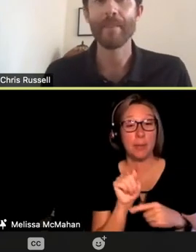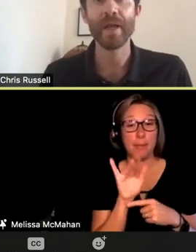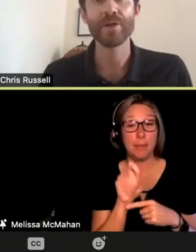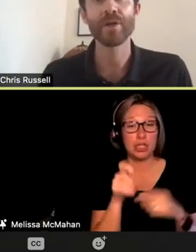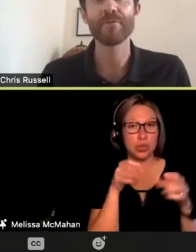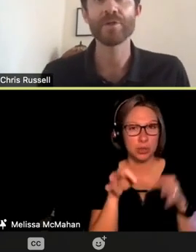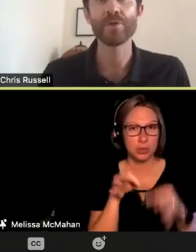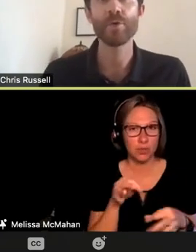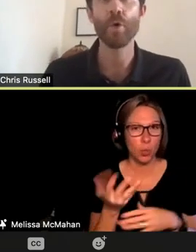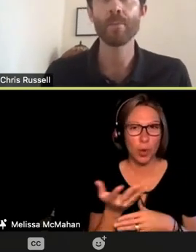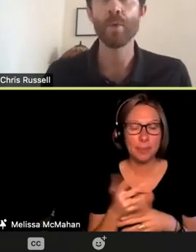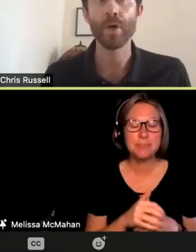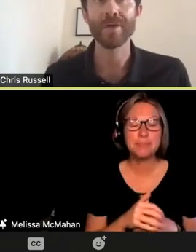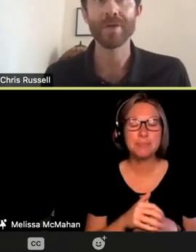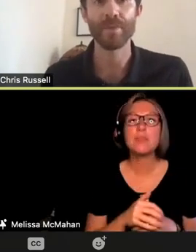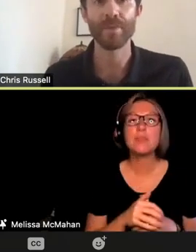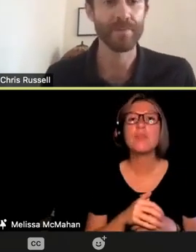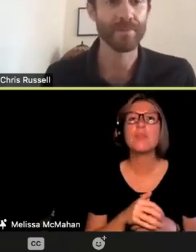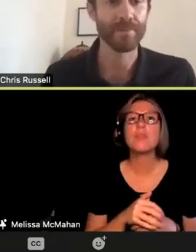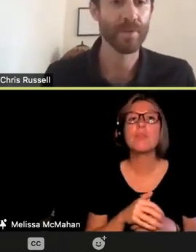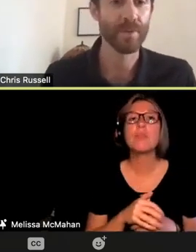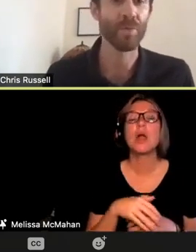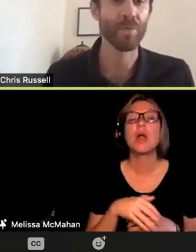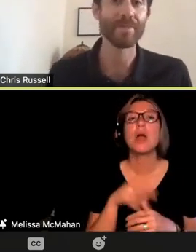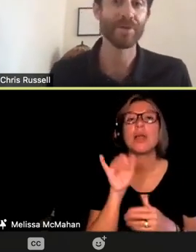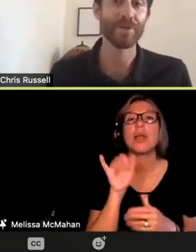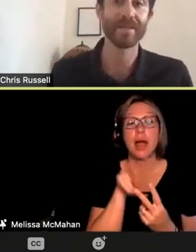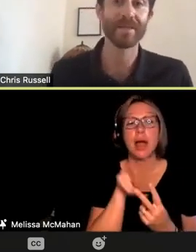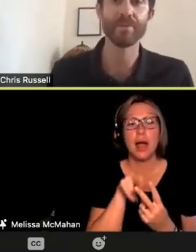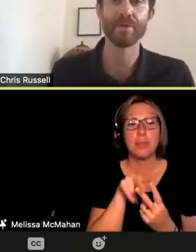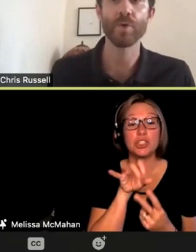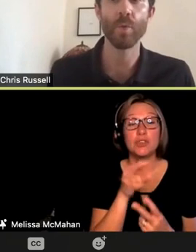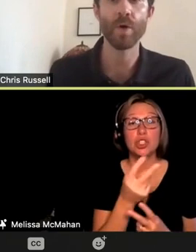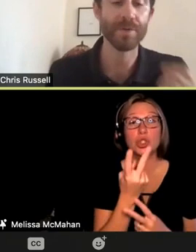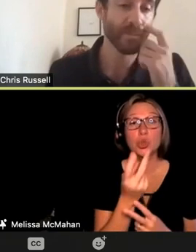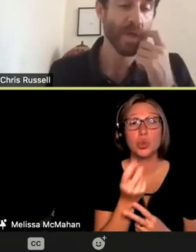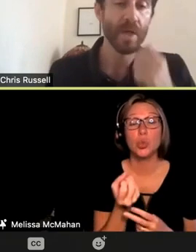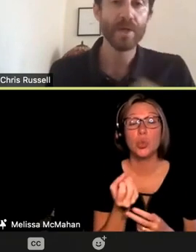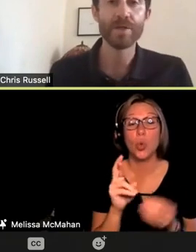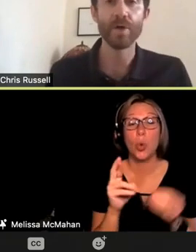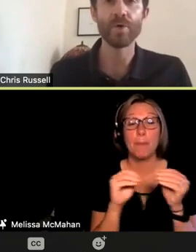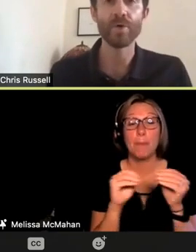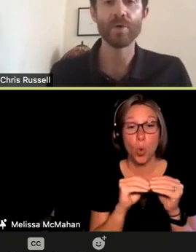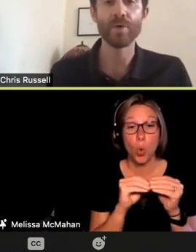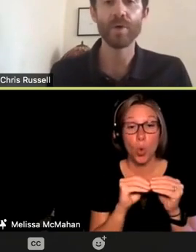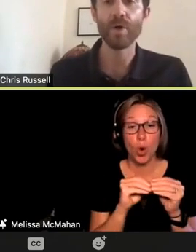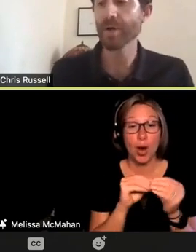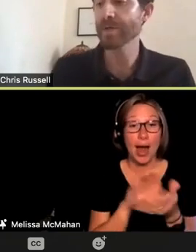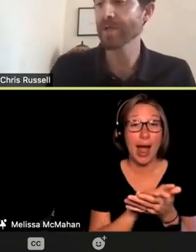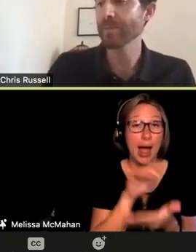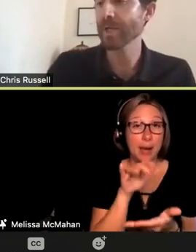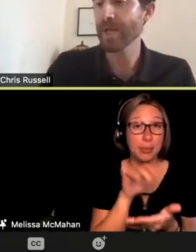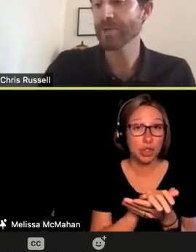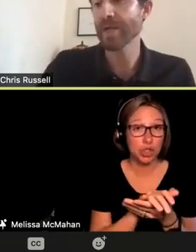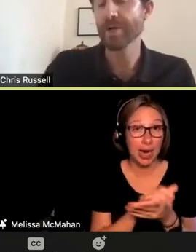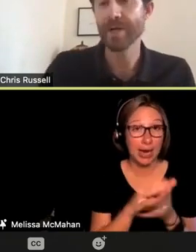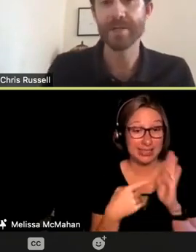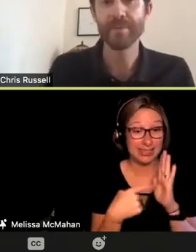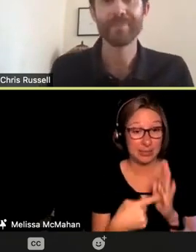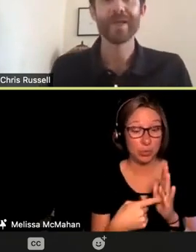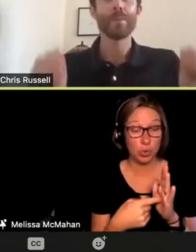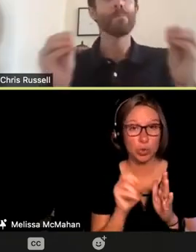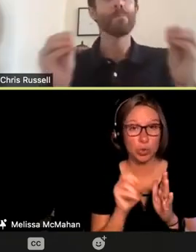the combination of 2 or more symbols, 2 or more abstract symbols or words. So according to the